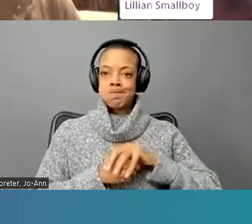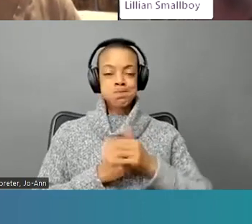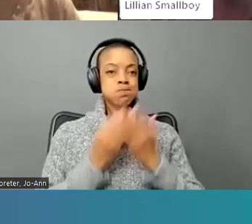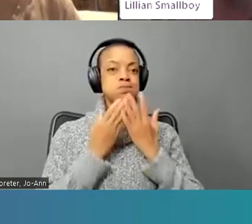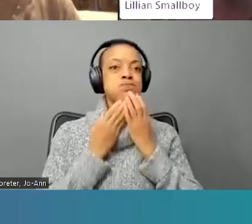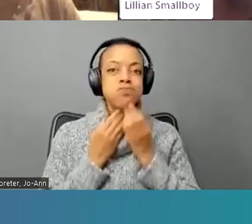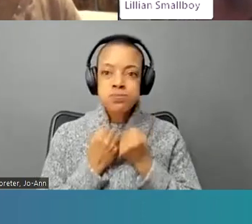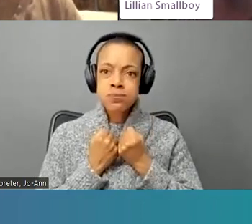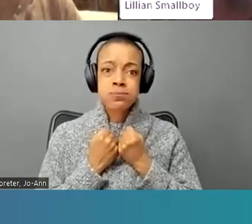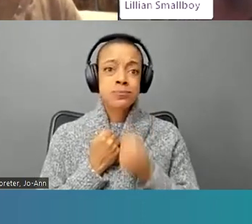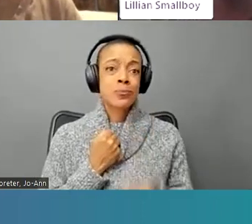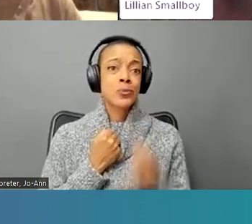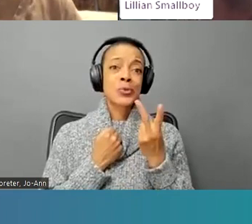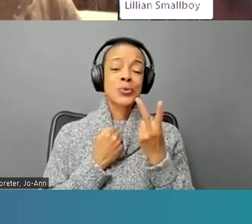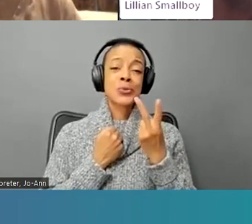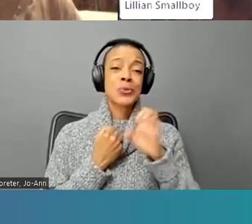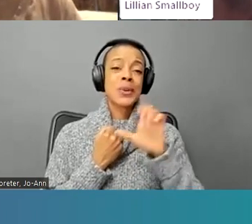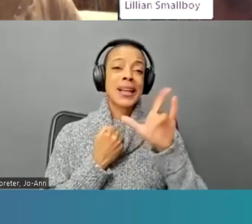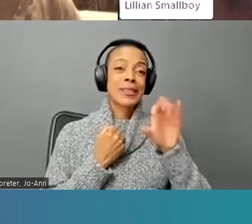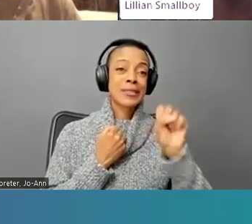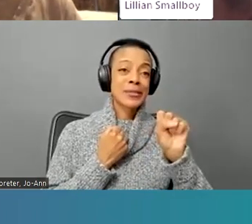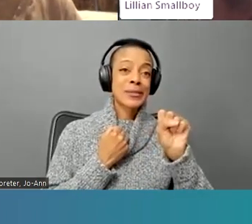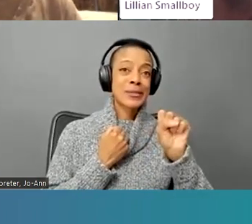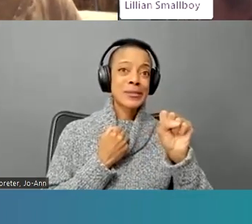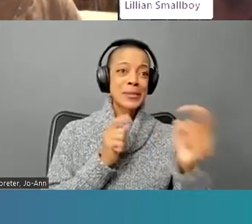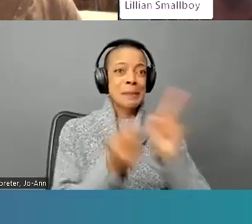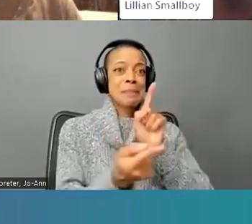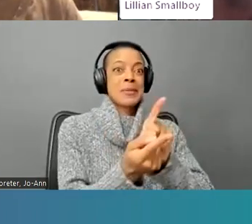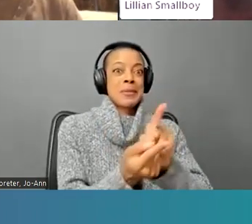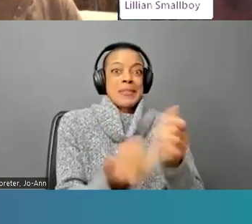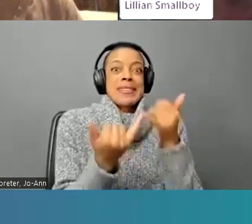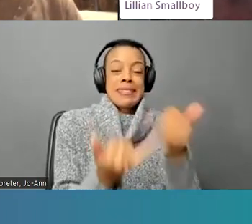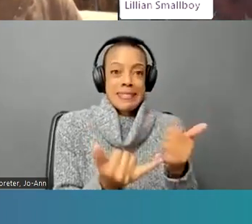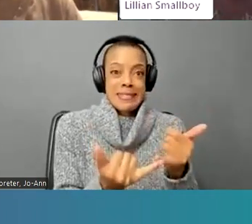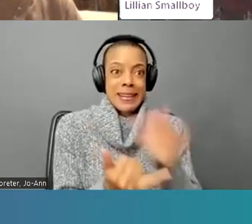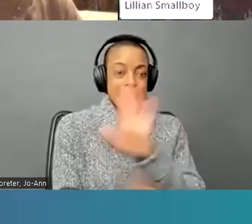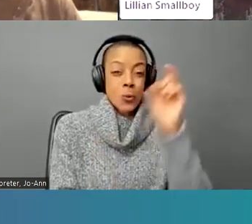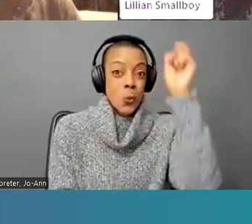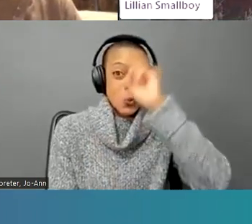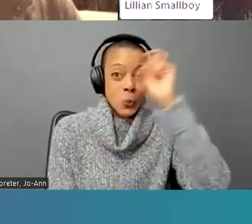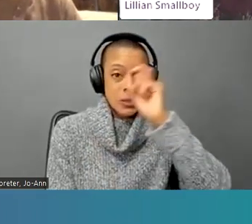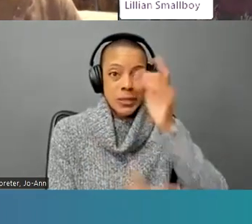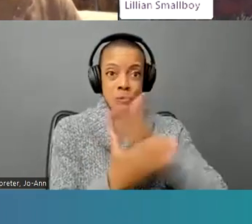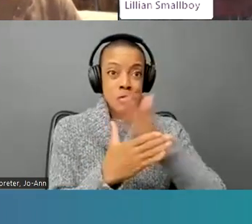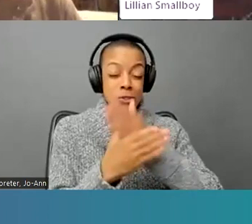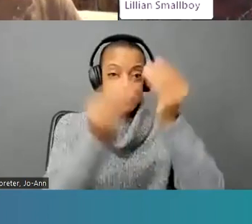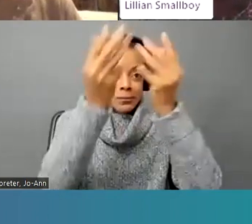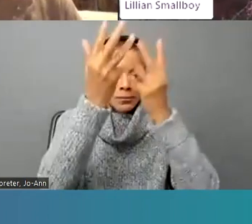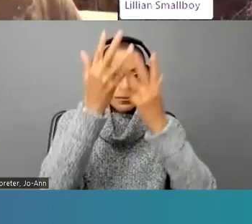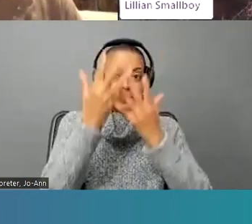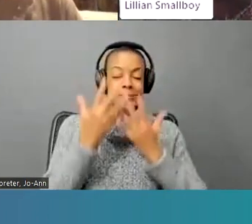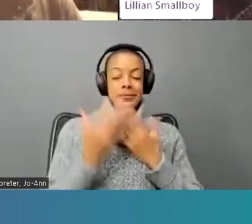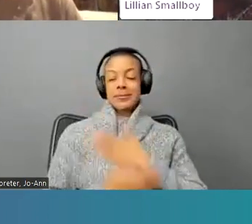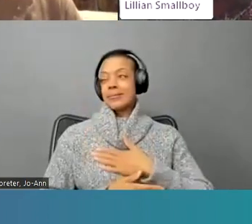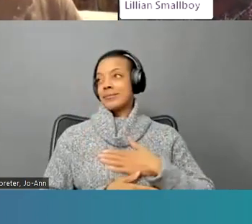that I've met today and heard their wisdom. Thank you so, so much. Miigwech, everybody.